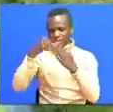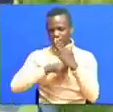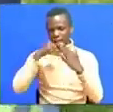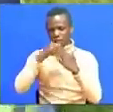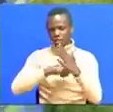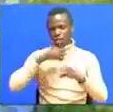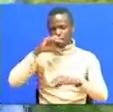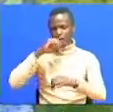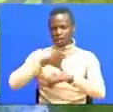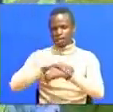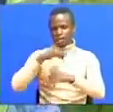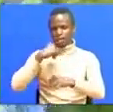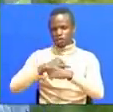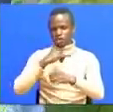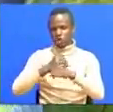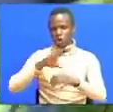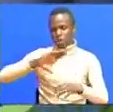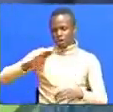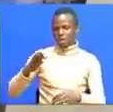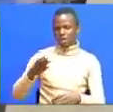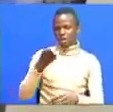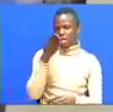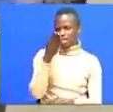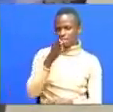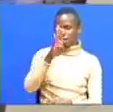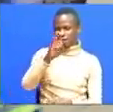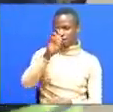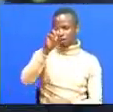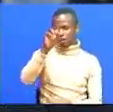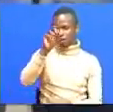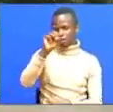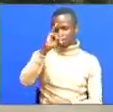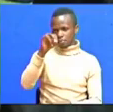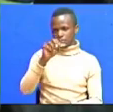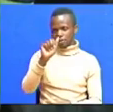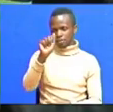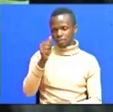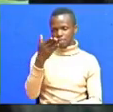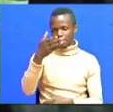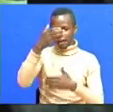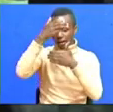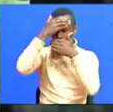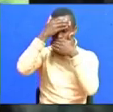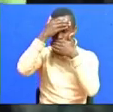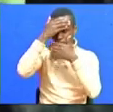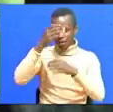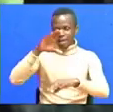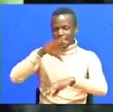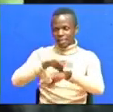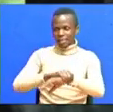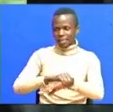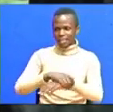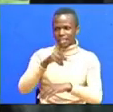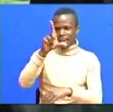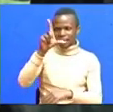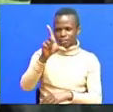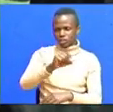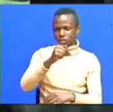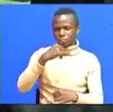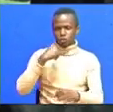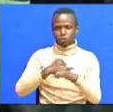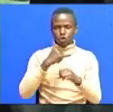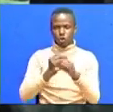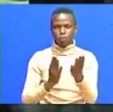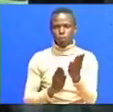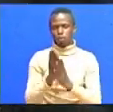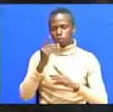in his hometown of Penja in Cameroon. Lionel found an apprenticeship in Cameroon through the